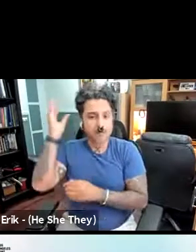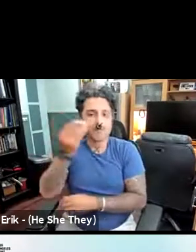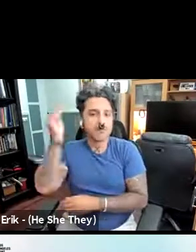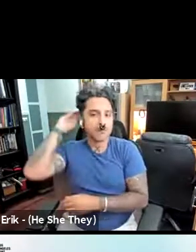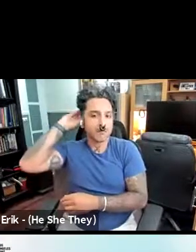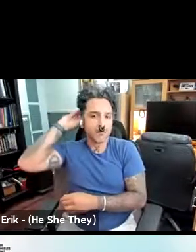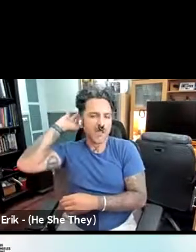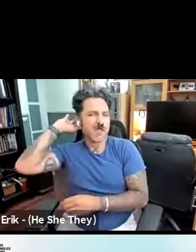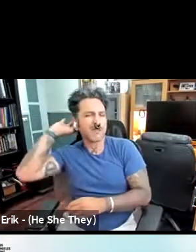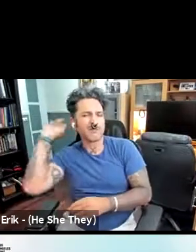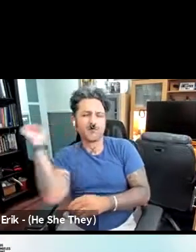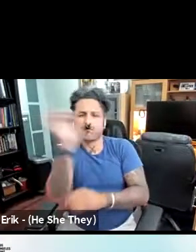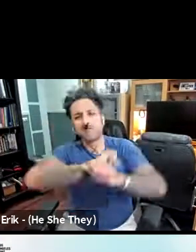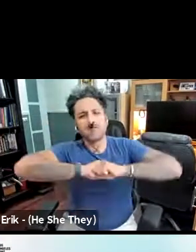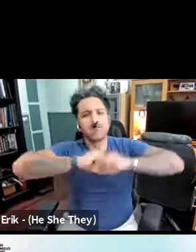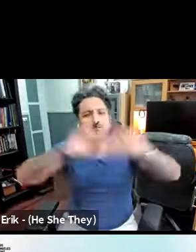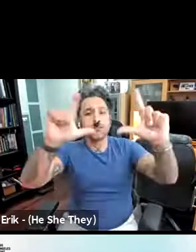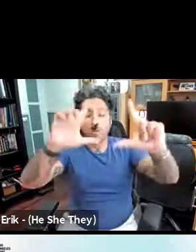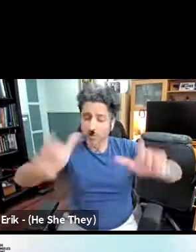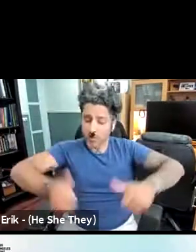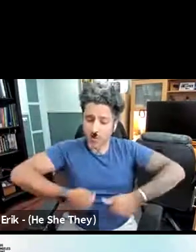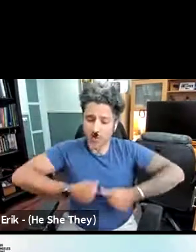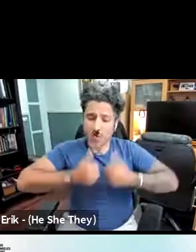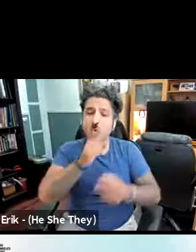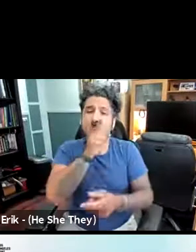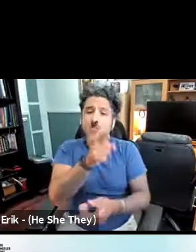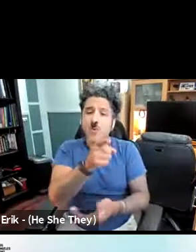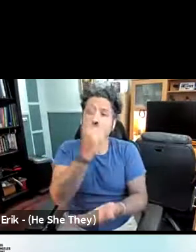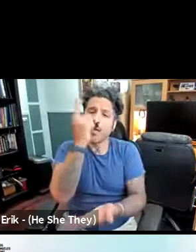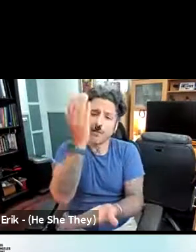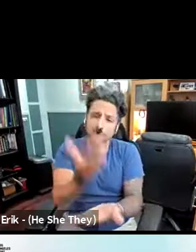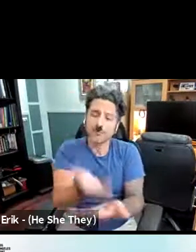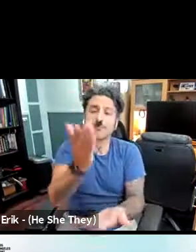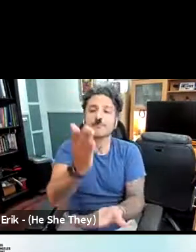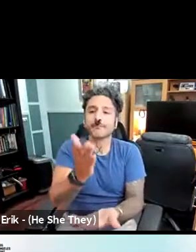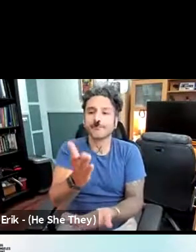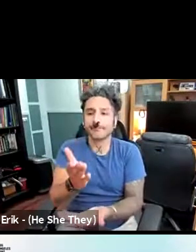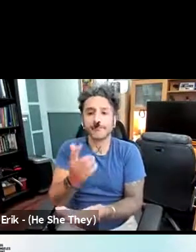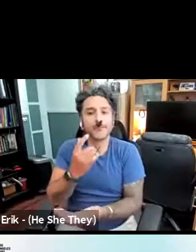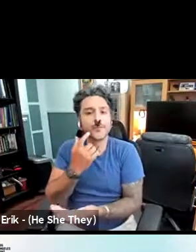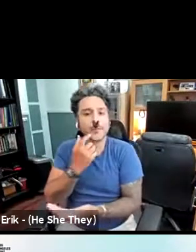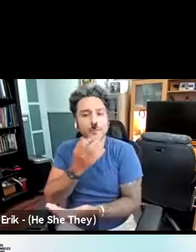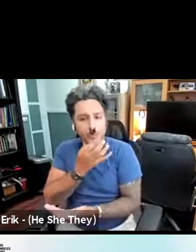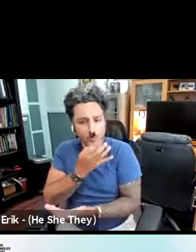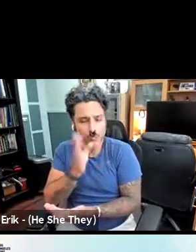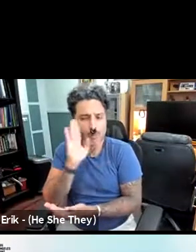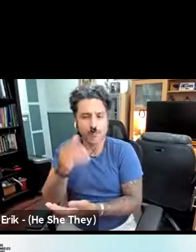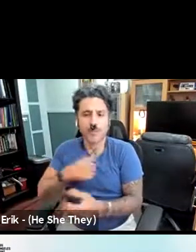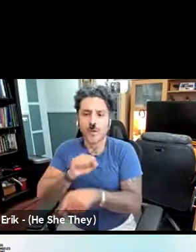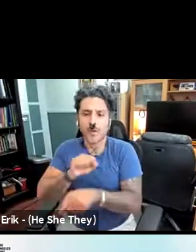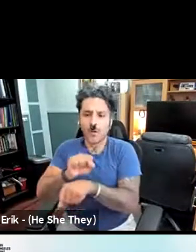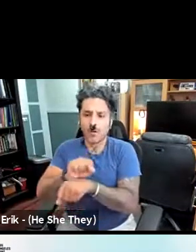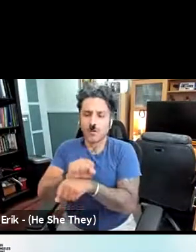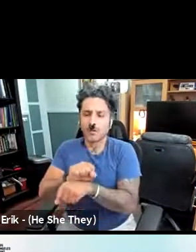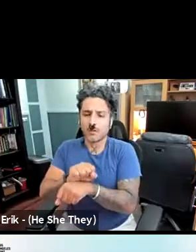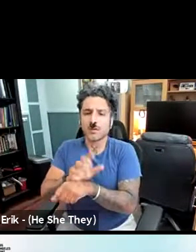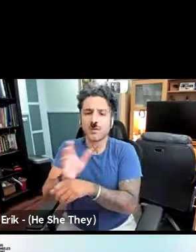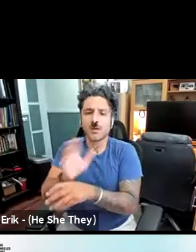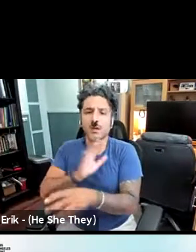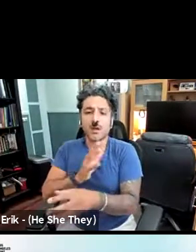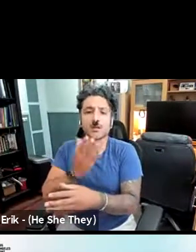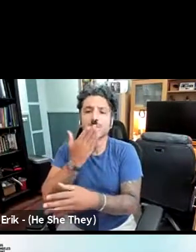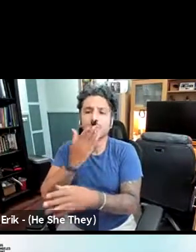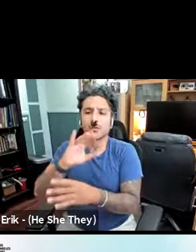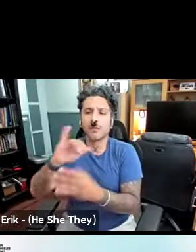can come to life. I'm getting ready to work on a big, big project here, and it's Trans Folk Mental